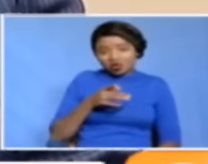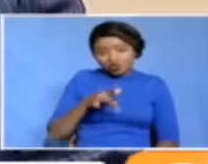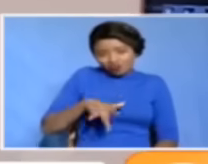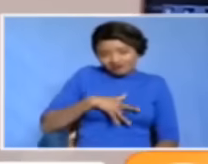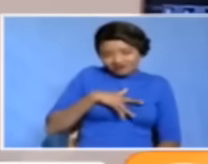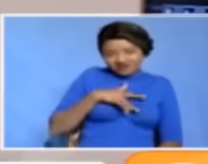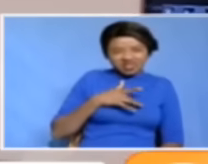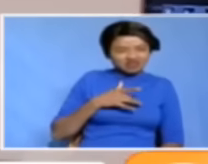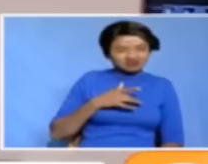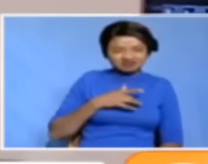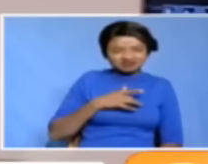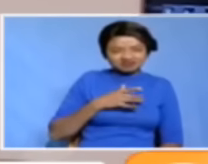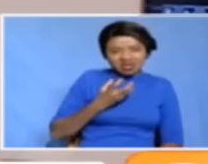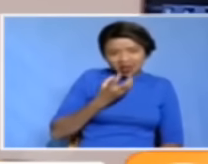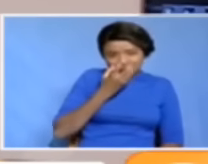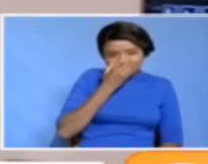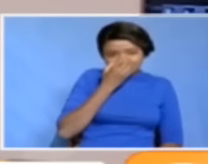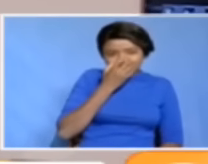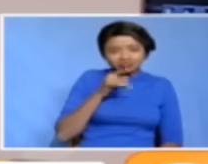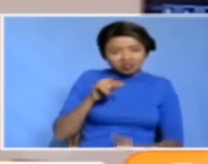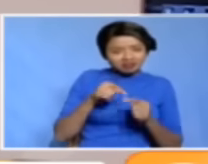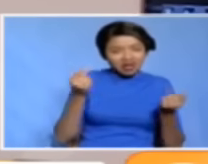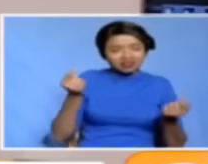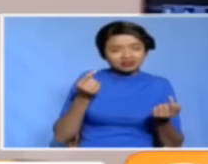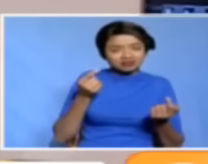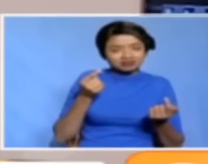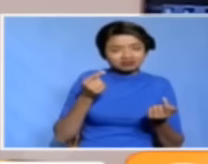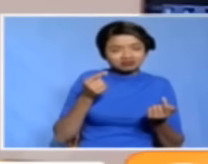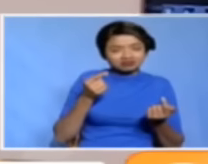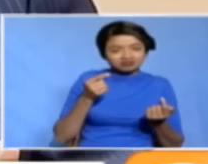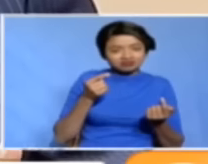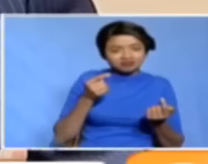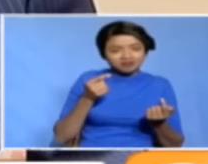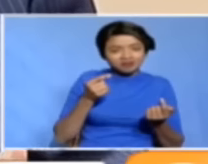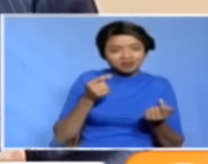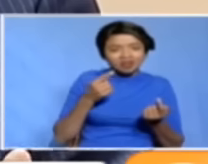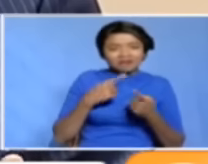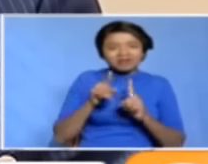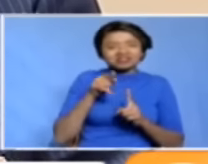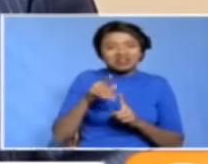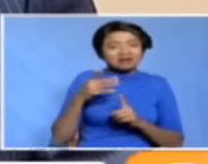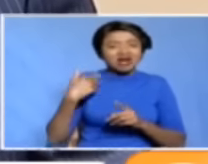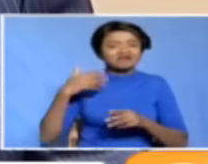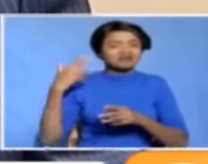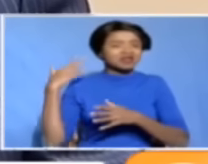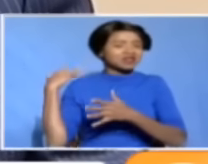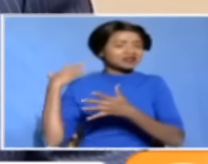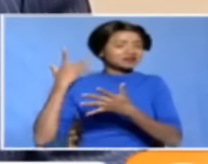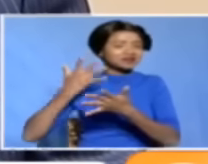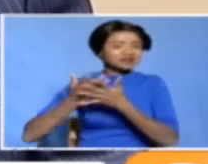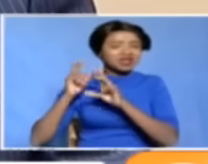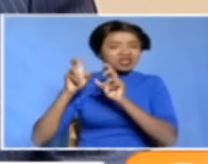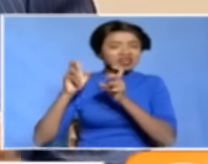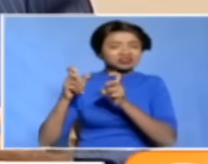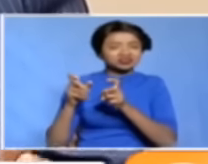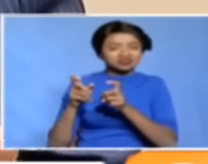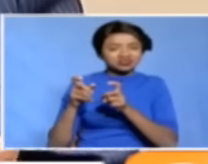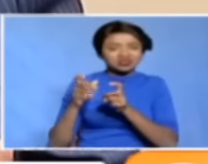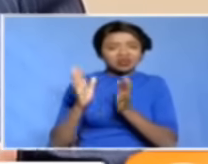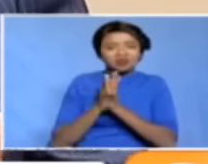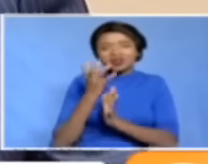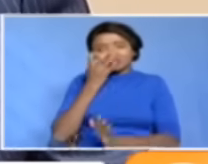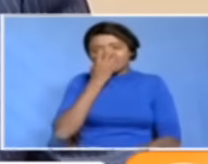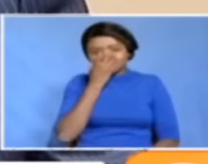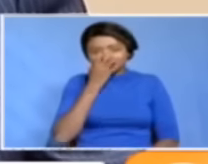say the deputy president is anti-handshake. Yes, yes. That, yeah. Those, because they have got historical issues with the deputy president. They feel